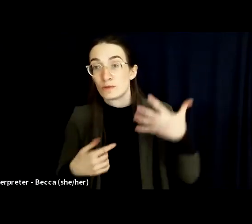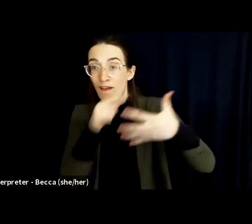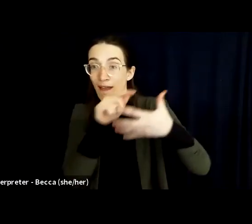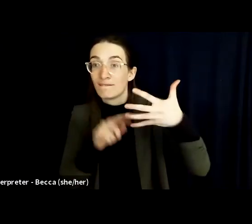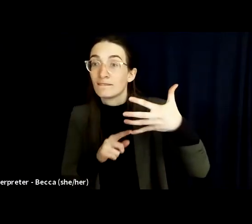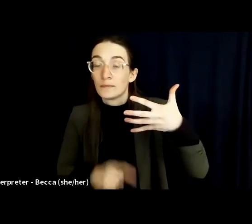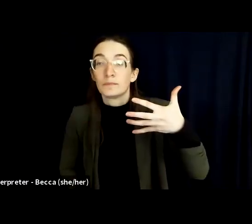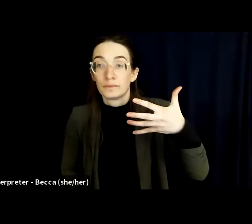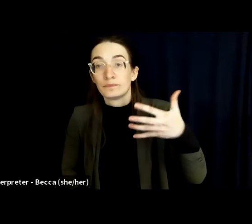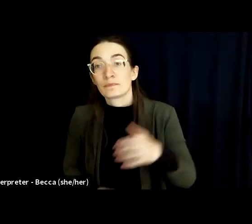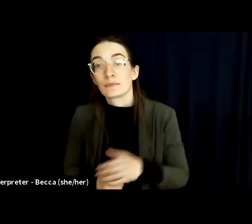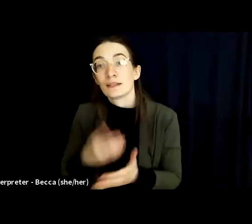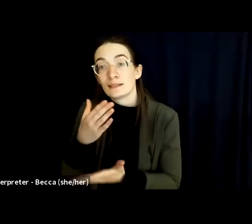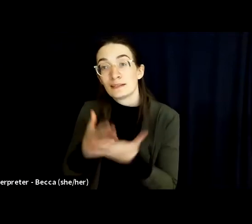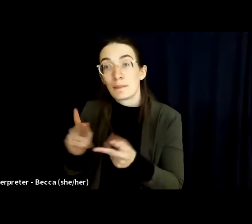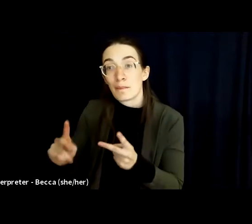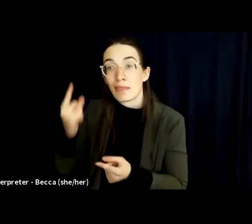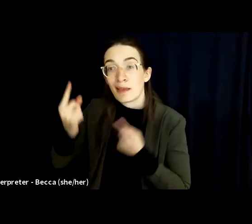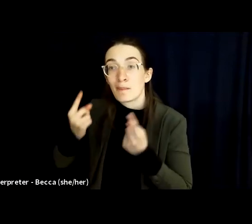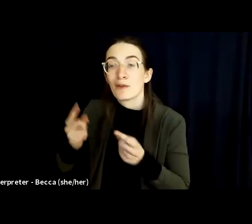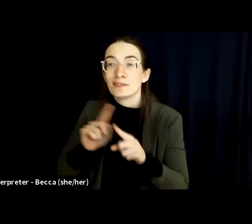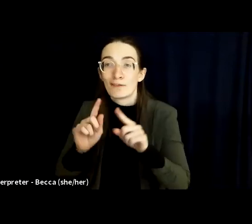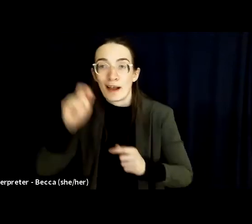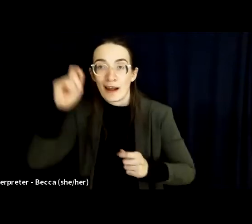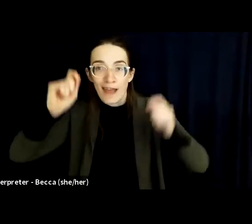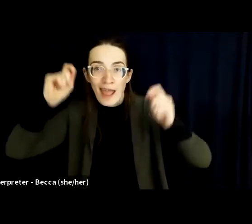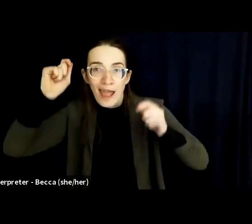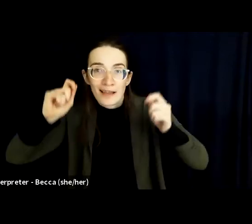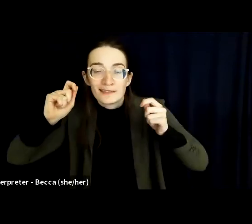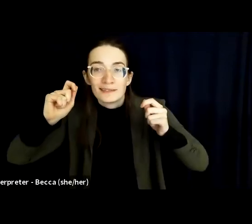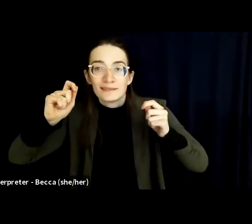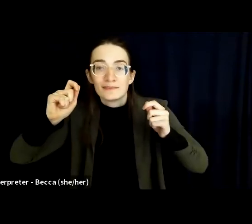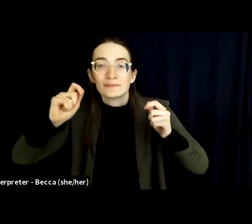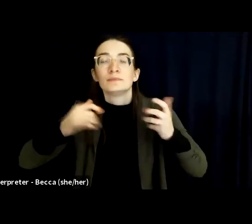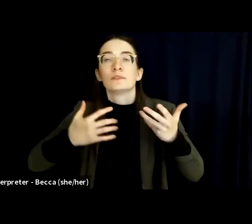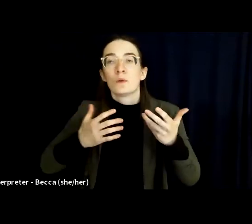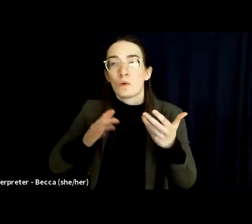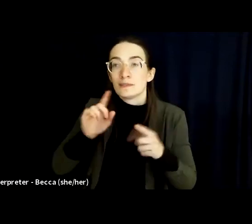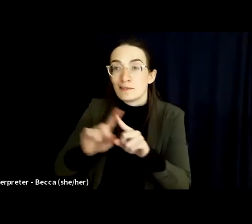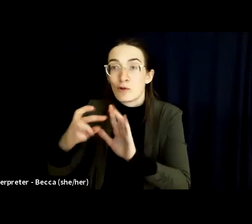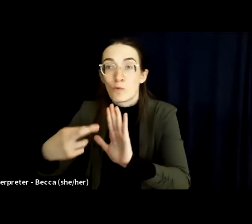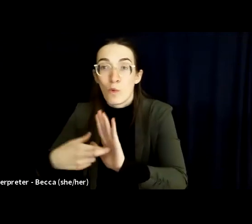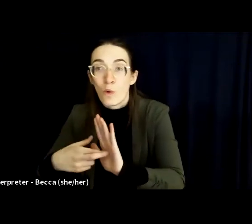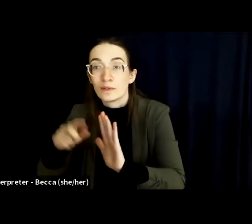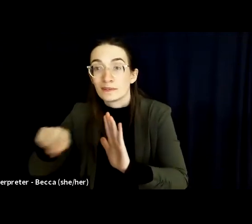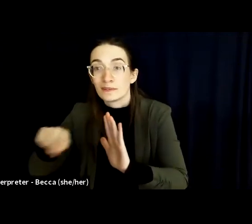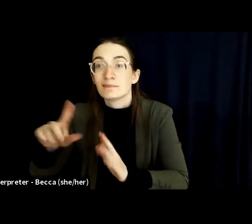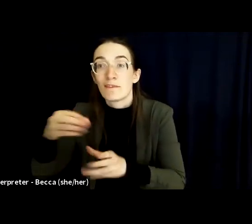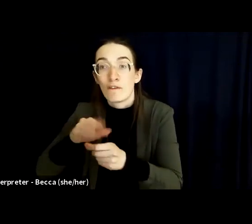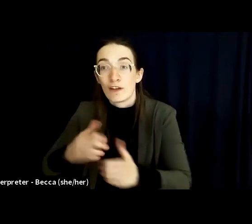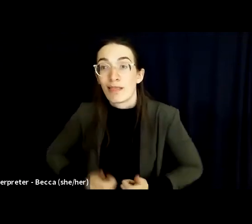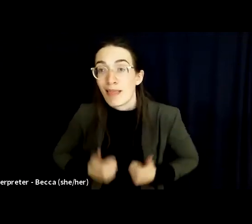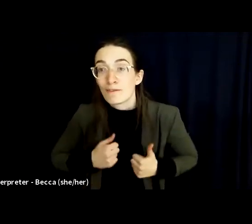as, sometimes people think about the different hats or different things that they, different roles that they have. So it could be,